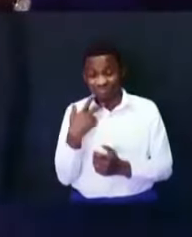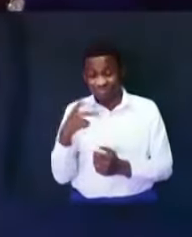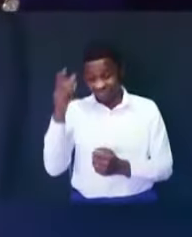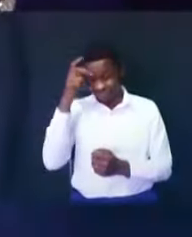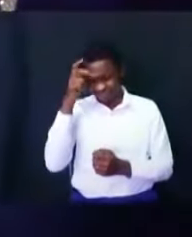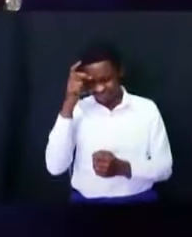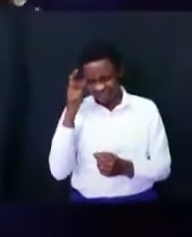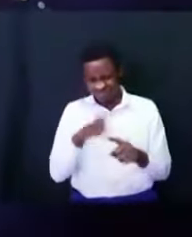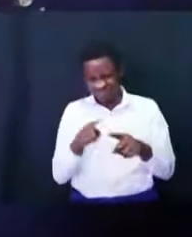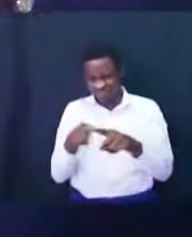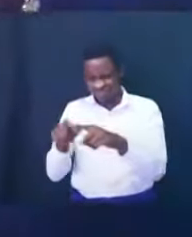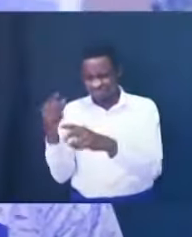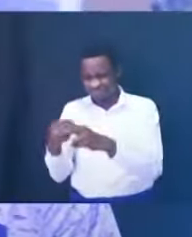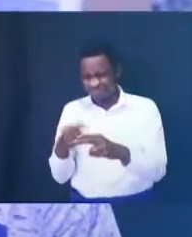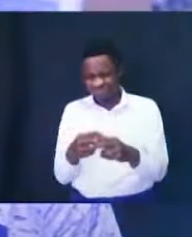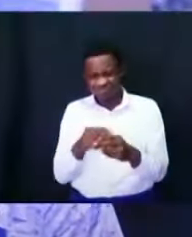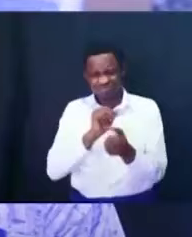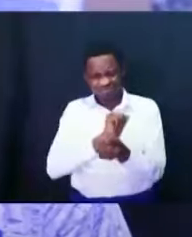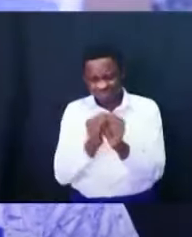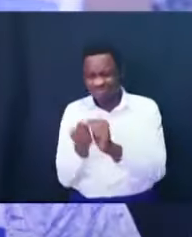names like that